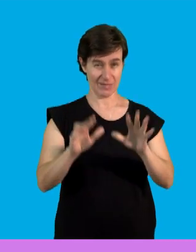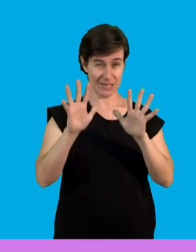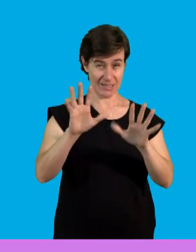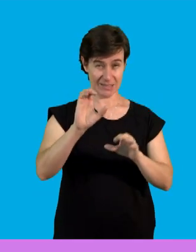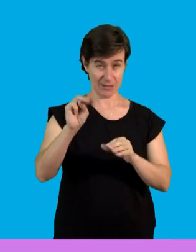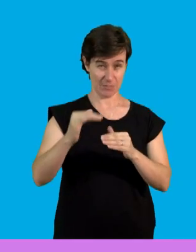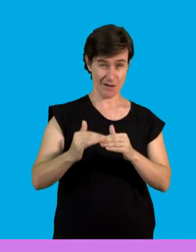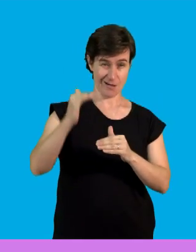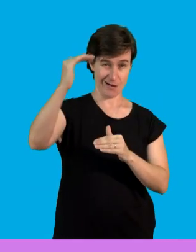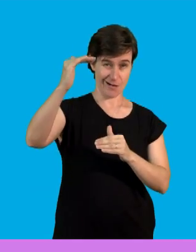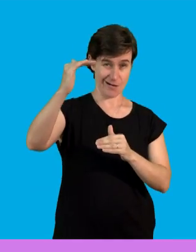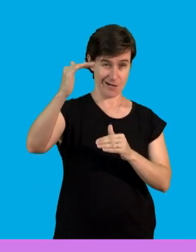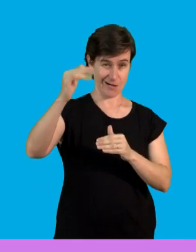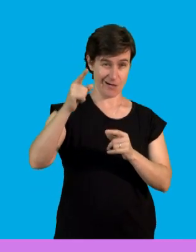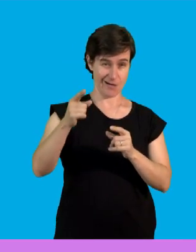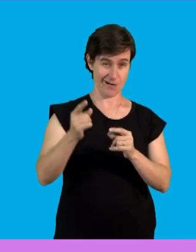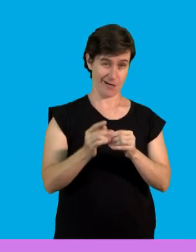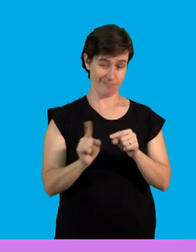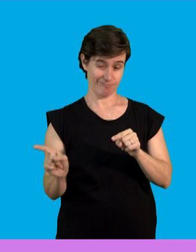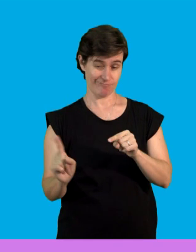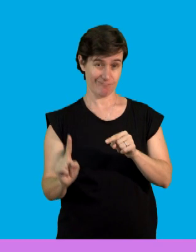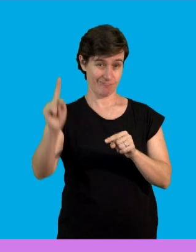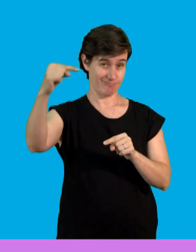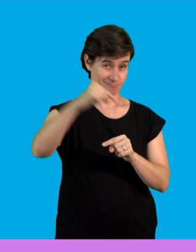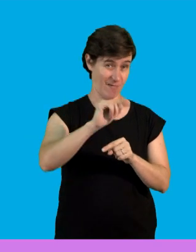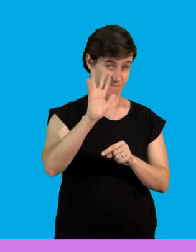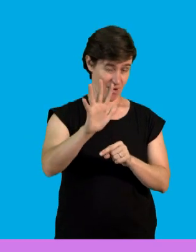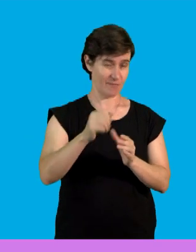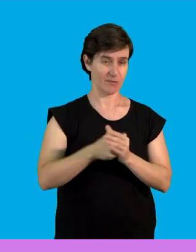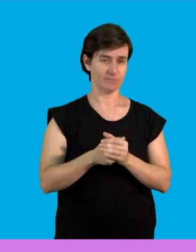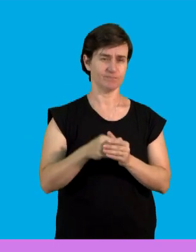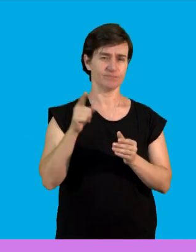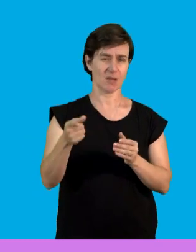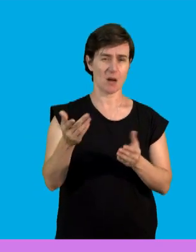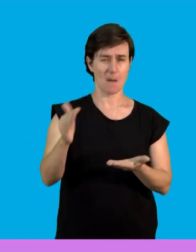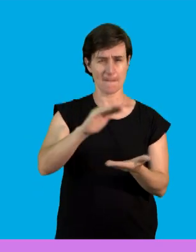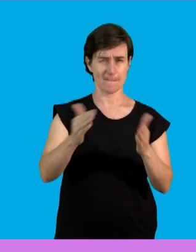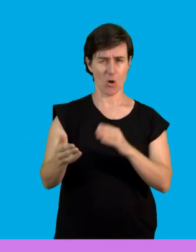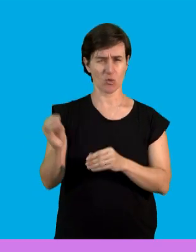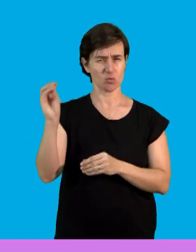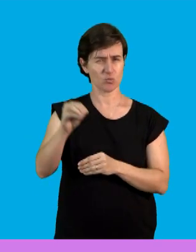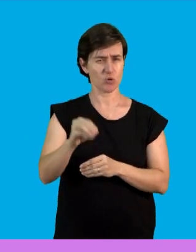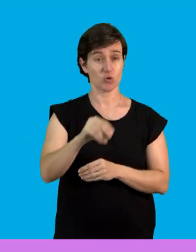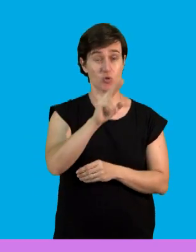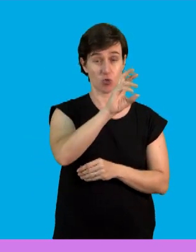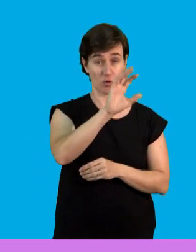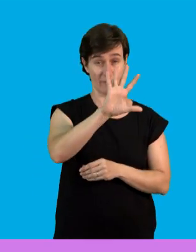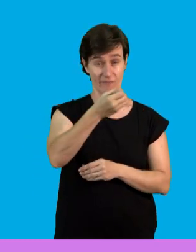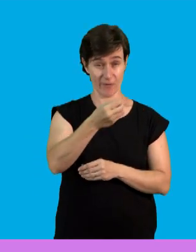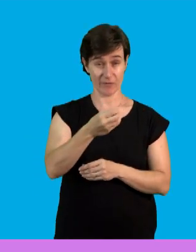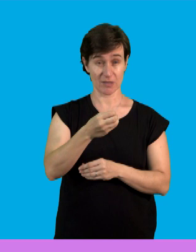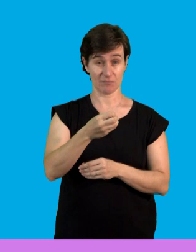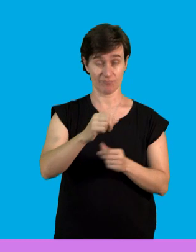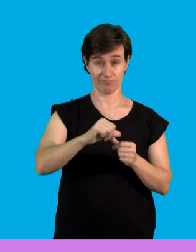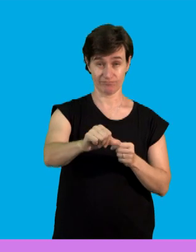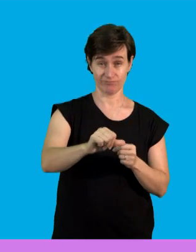So the triangular boxes are 10 centimeters by 10 centimeters by 5, and then the box that they